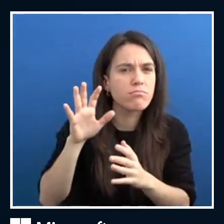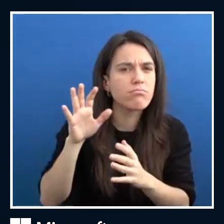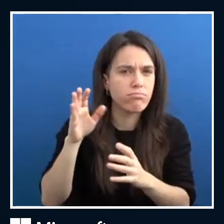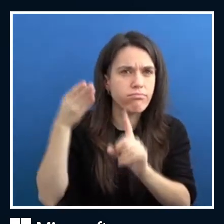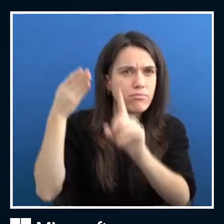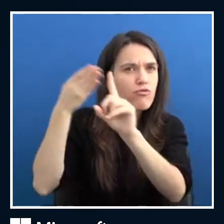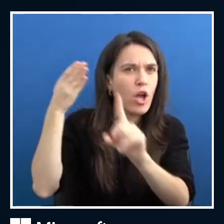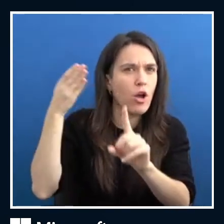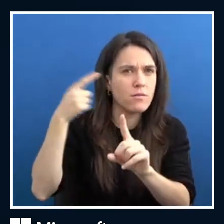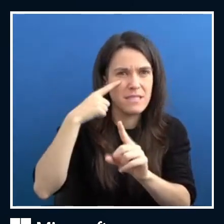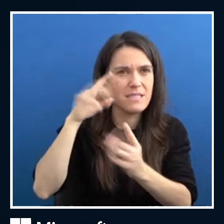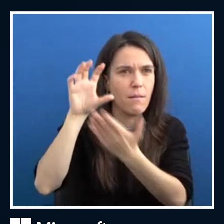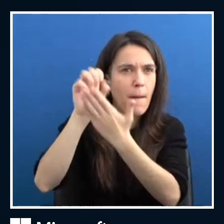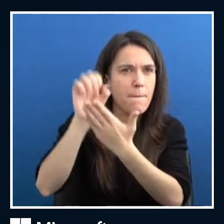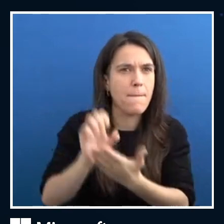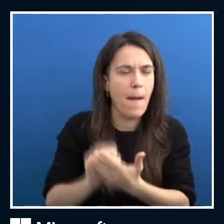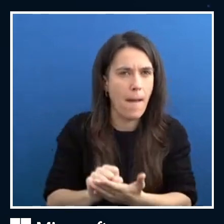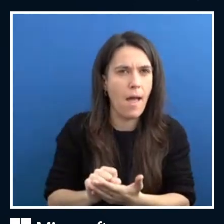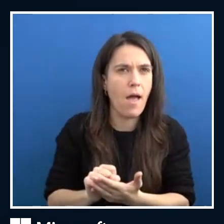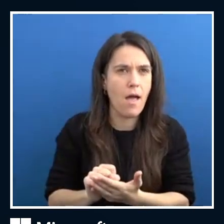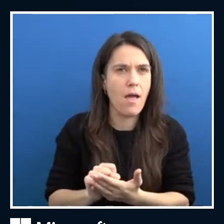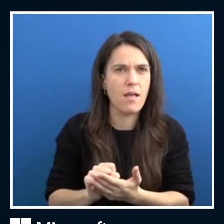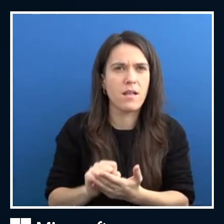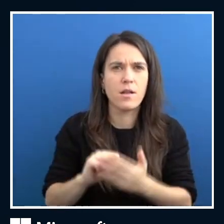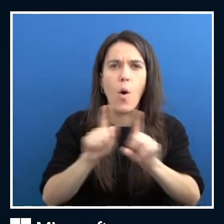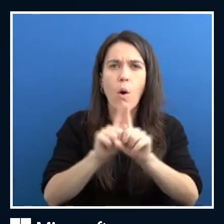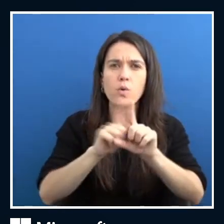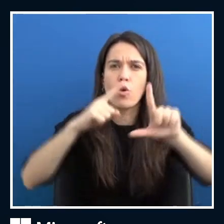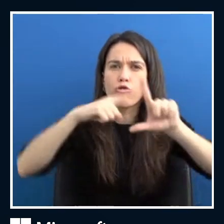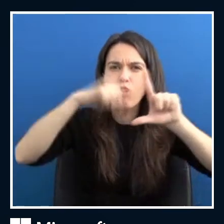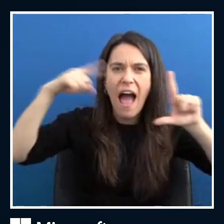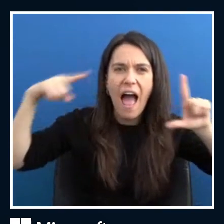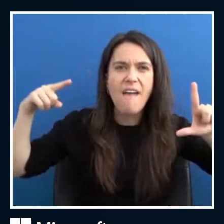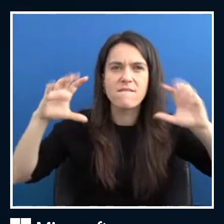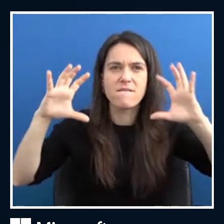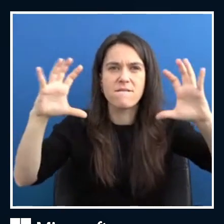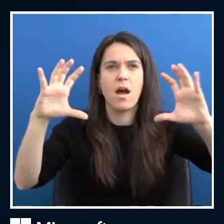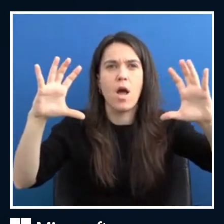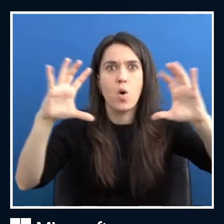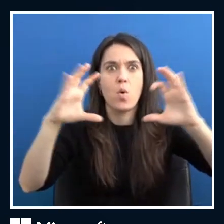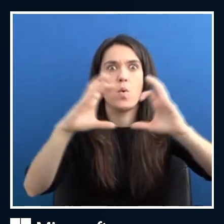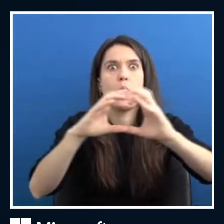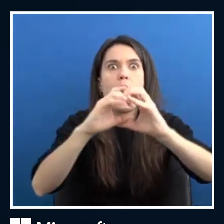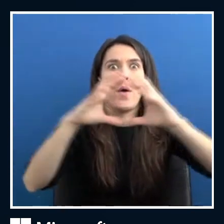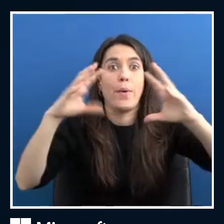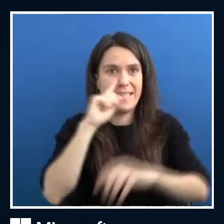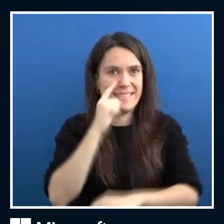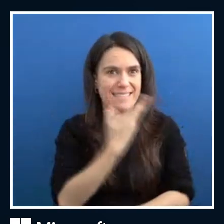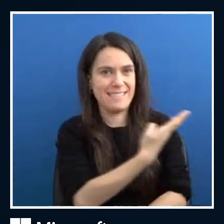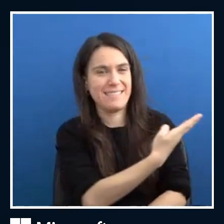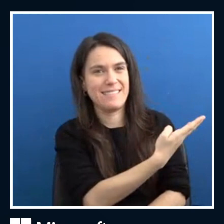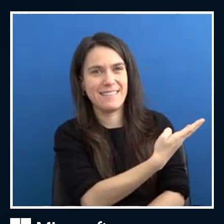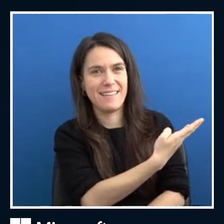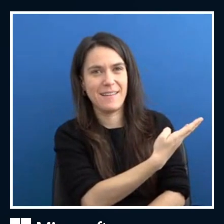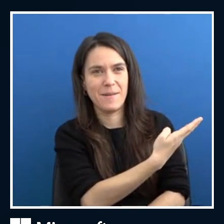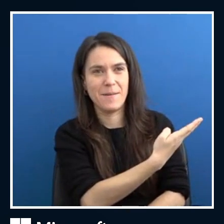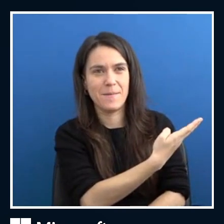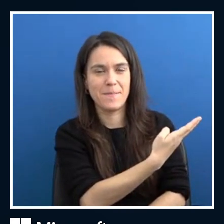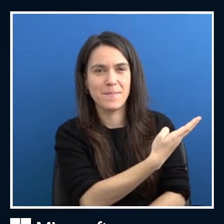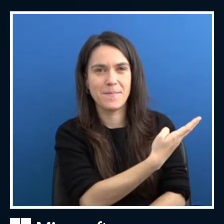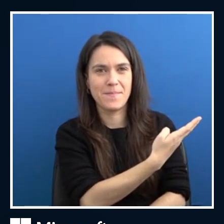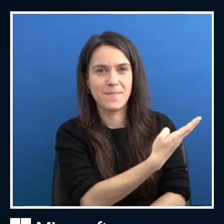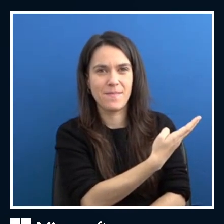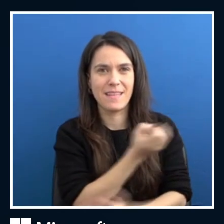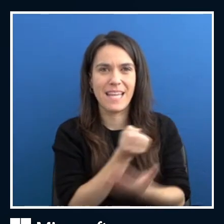getting nice key graph views also to get more information out of your data.